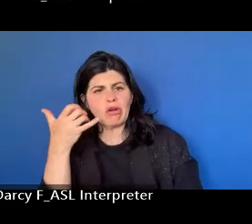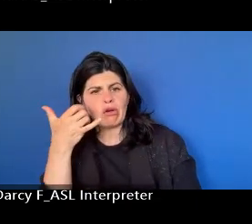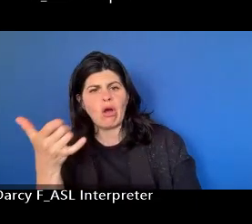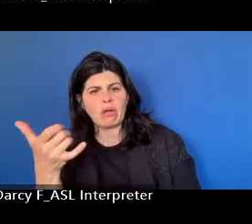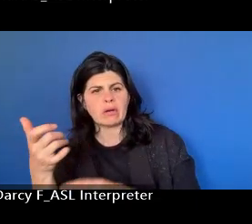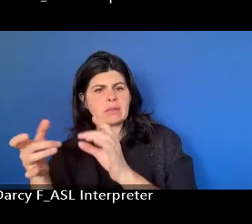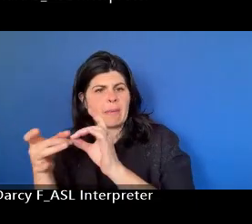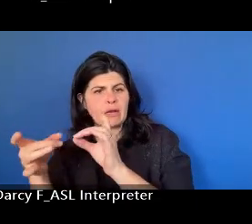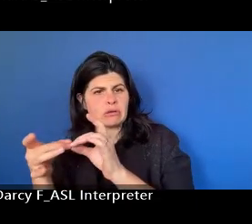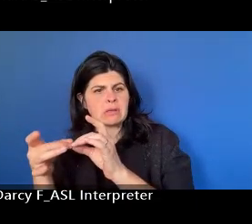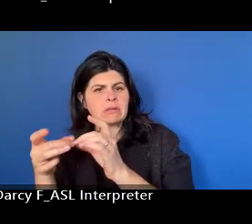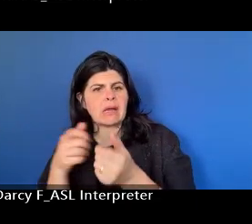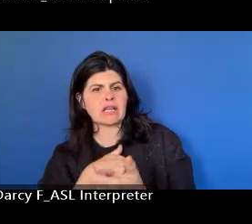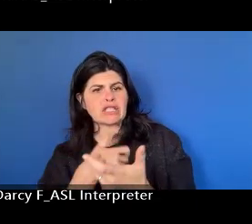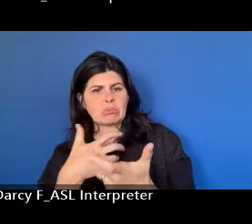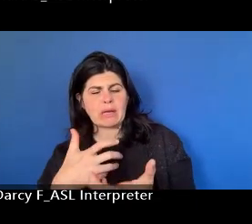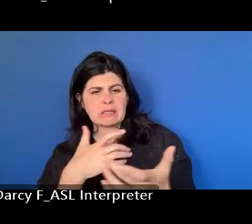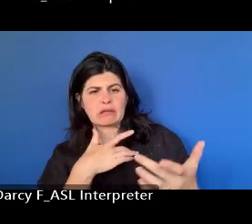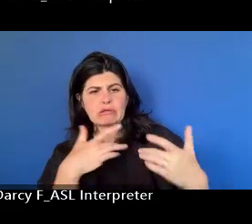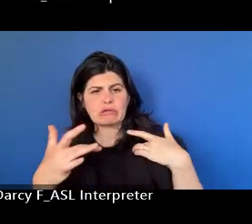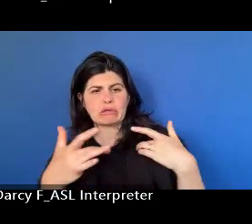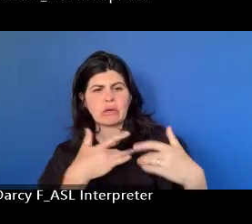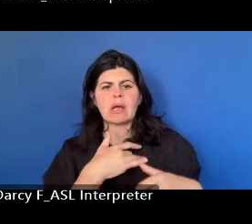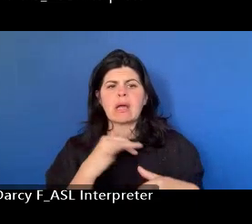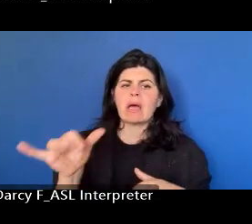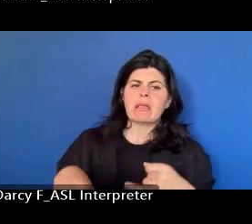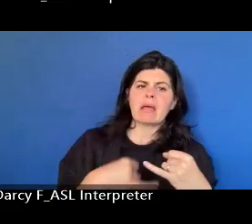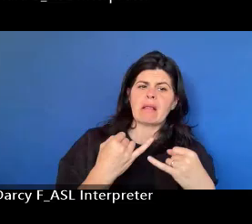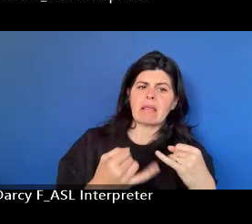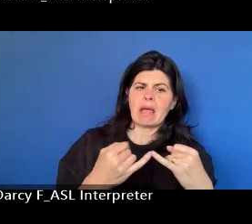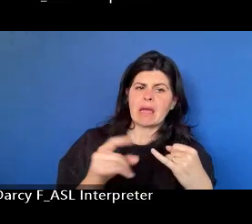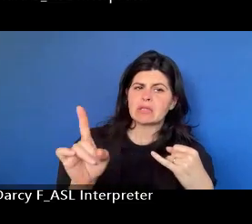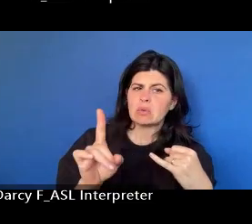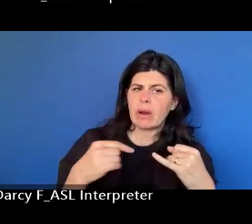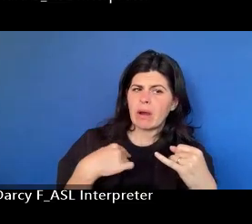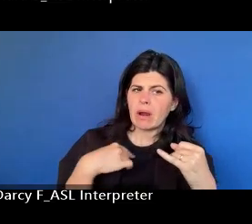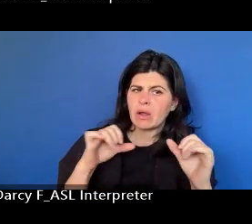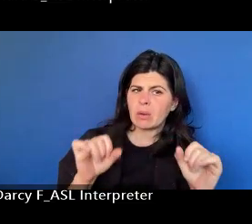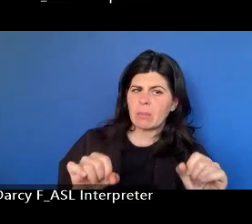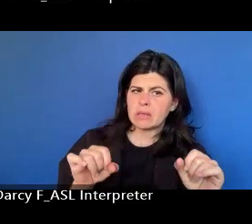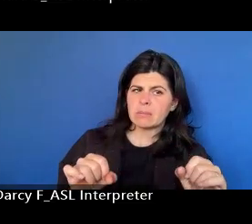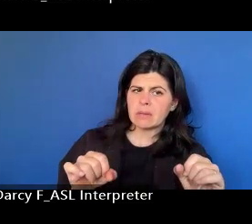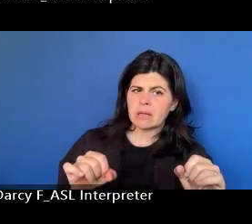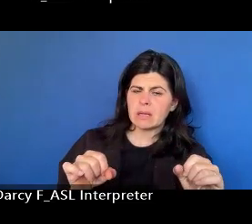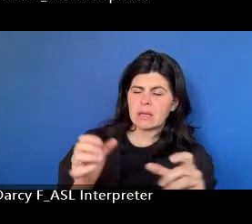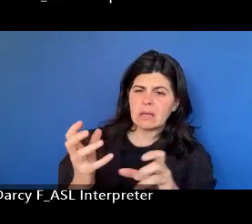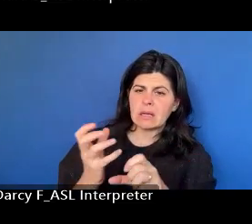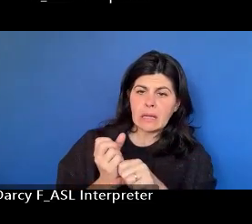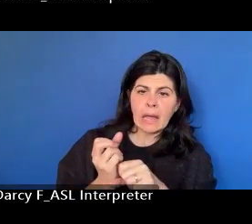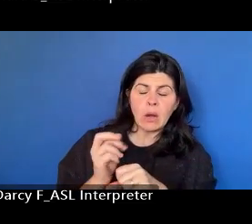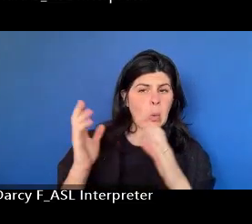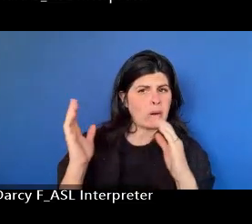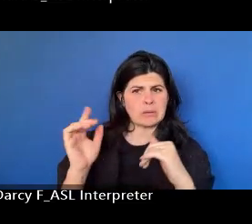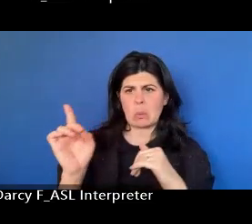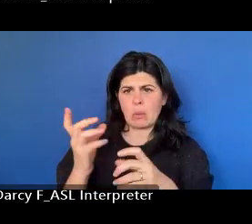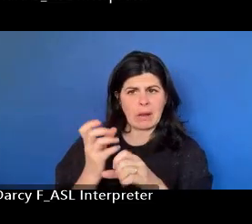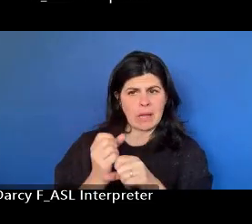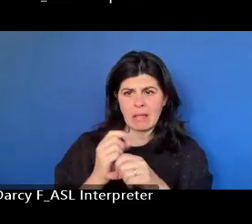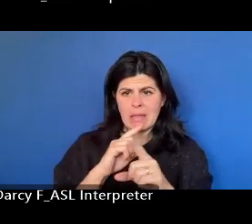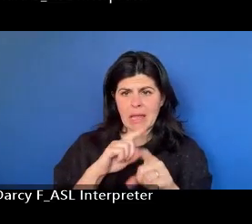for. And lastly, where I can possibly get or expect the answers to some of